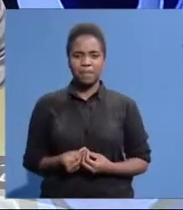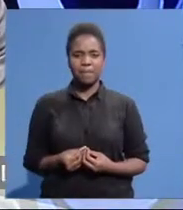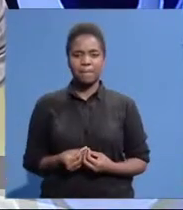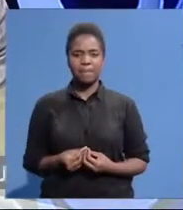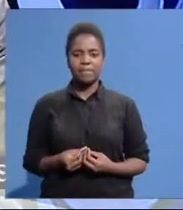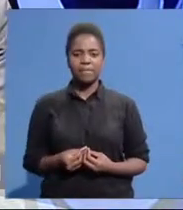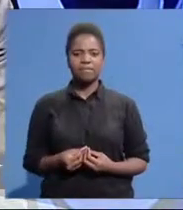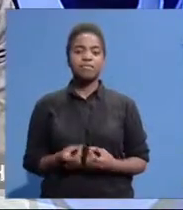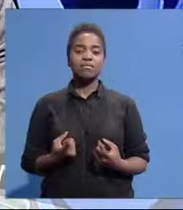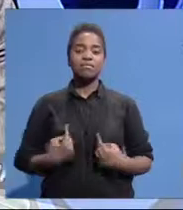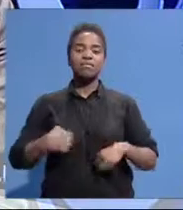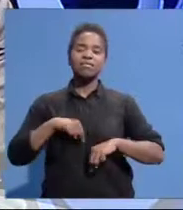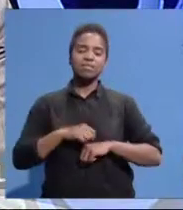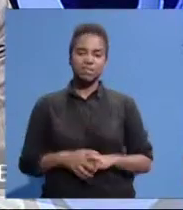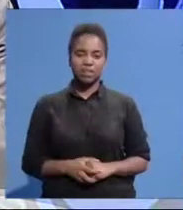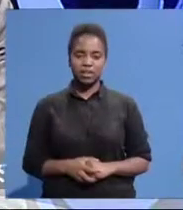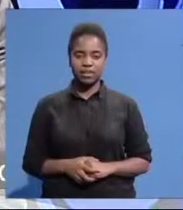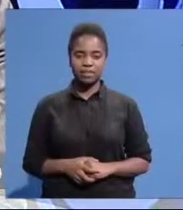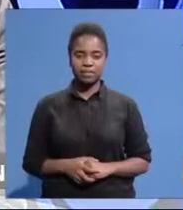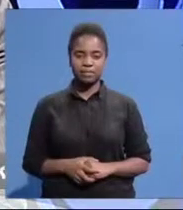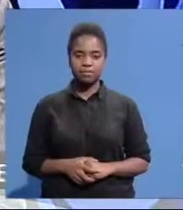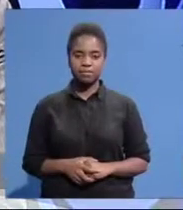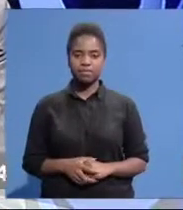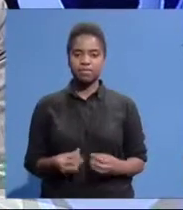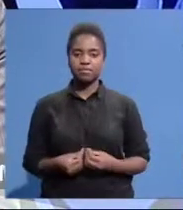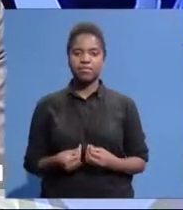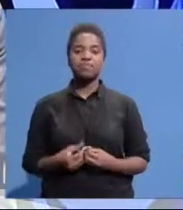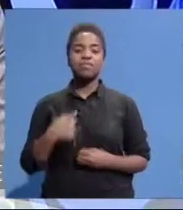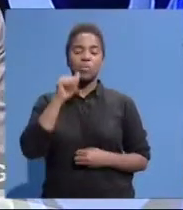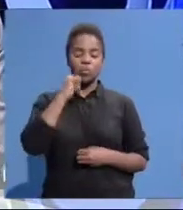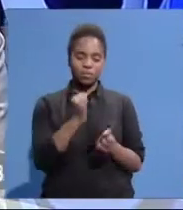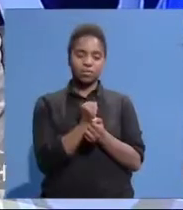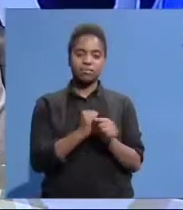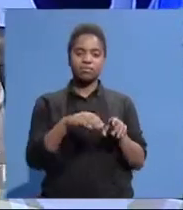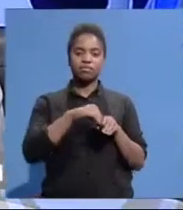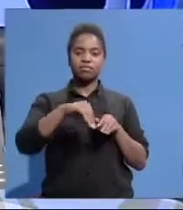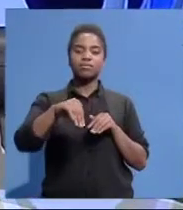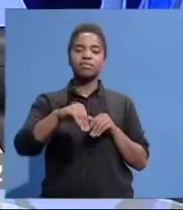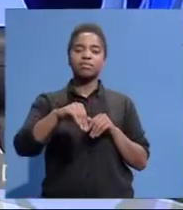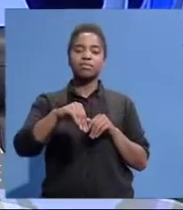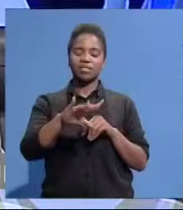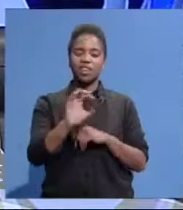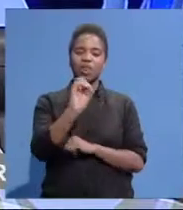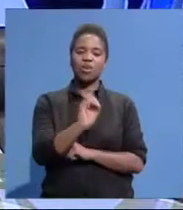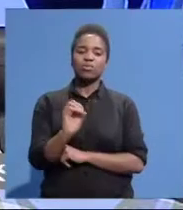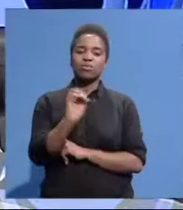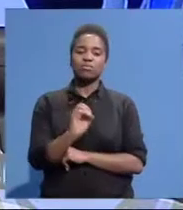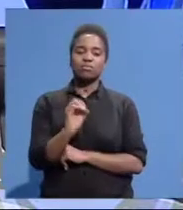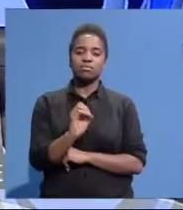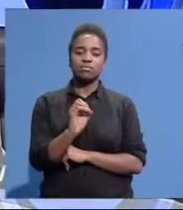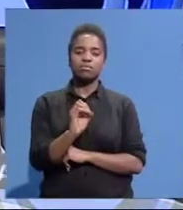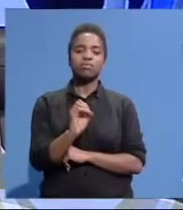team. You know, even when they came out of prison, he came out a few months earlier in October